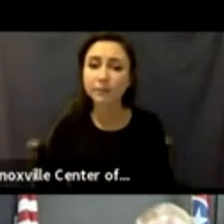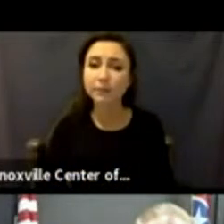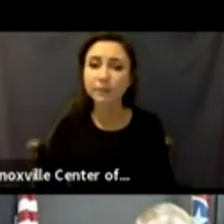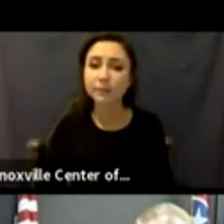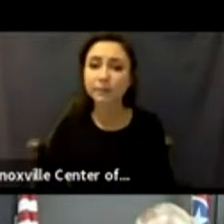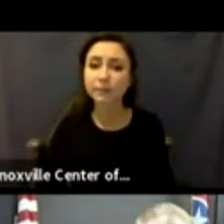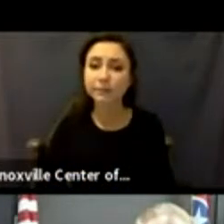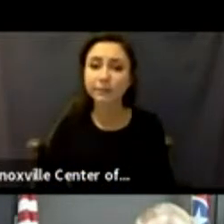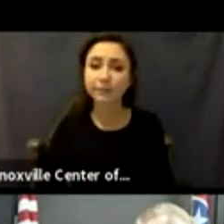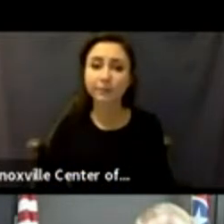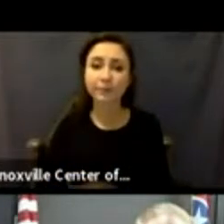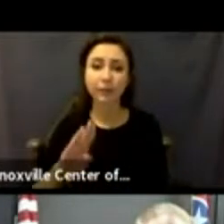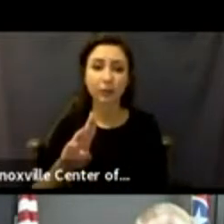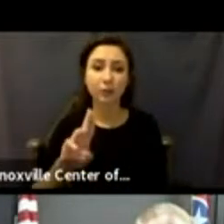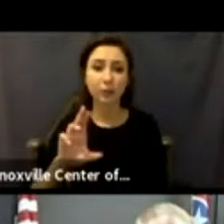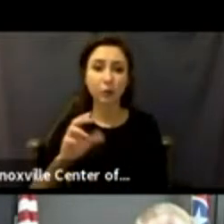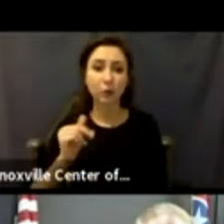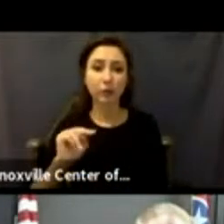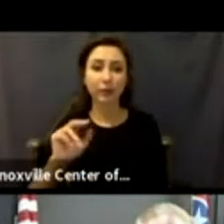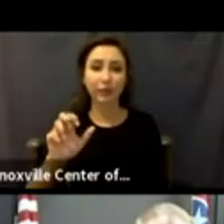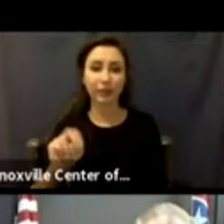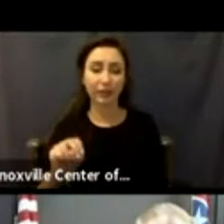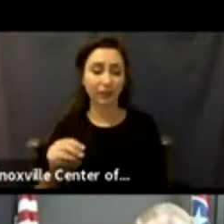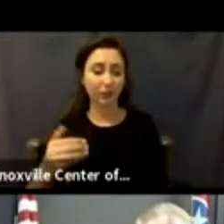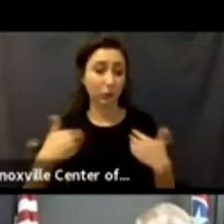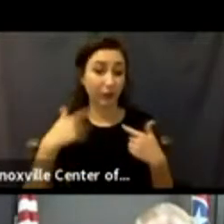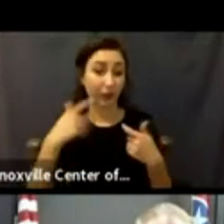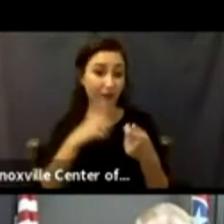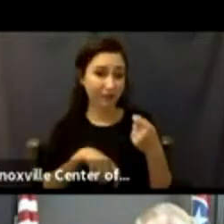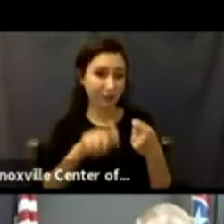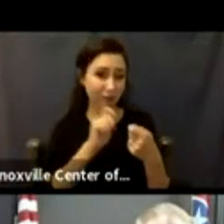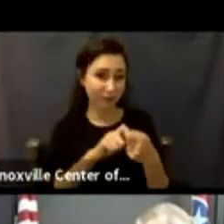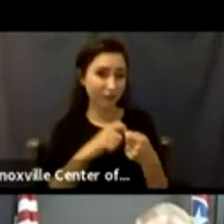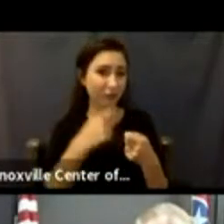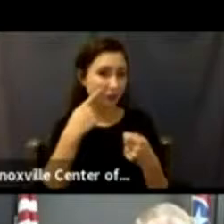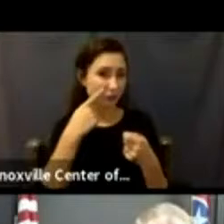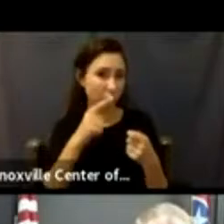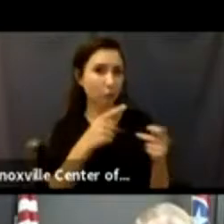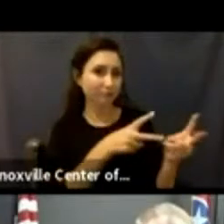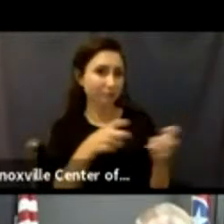We're pulling the specifics so we can get the wording right for the motion.